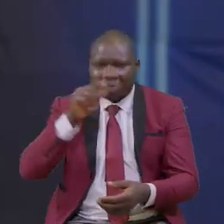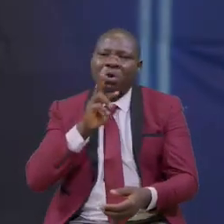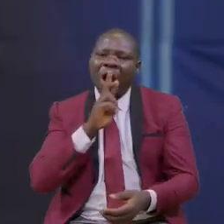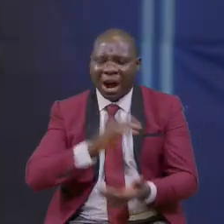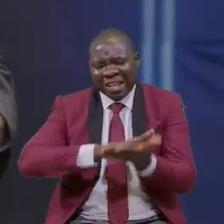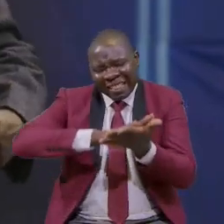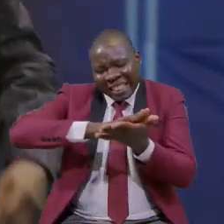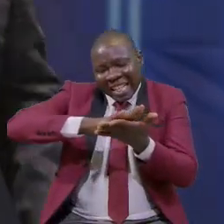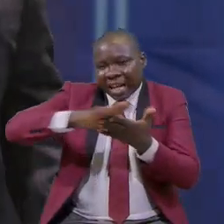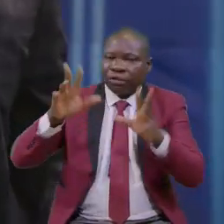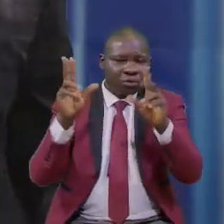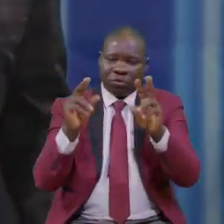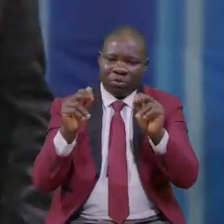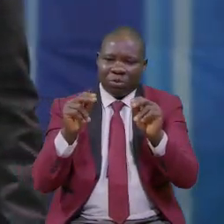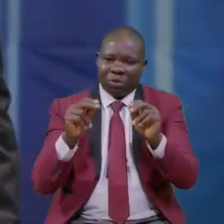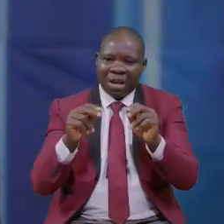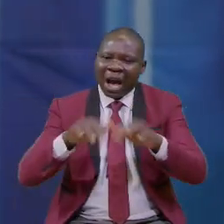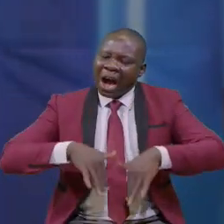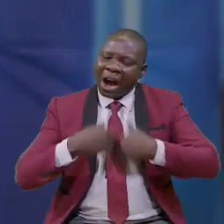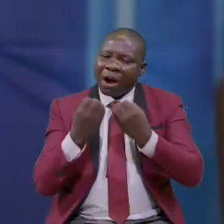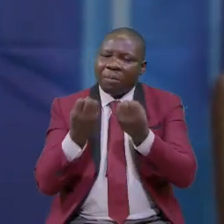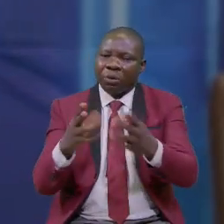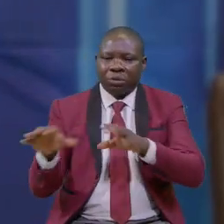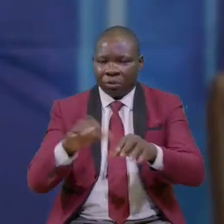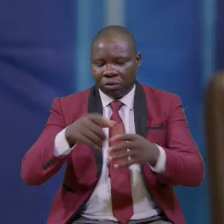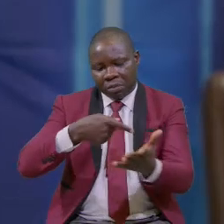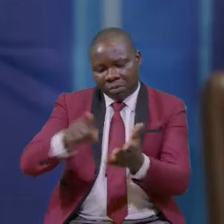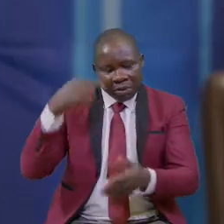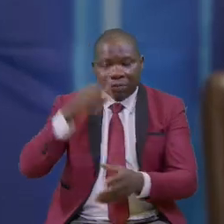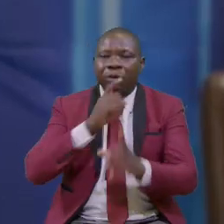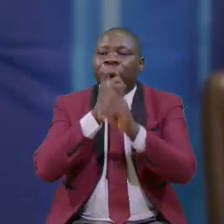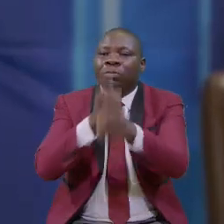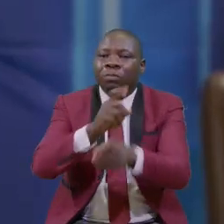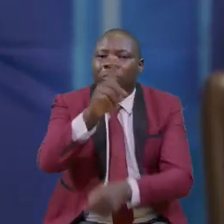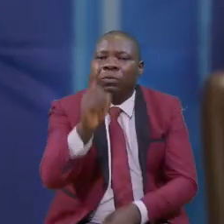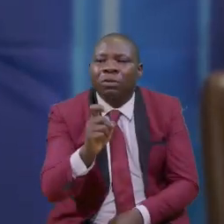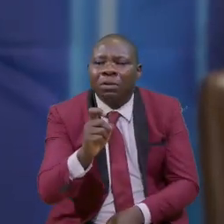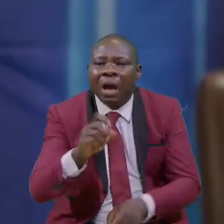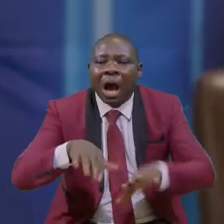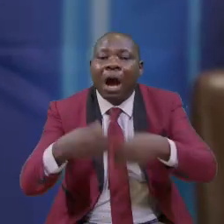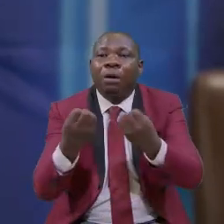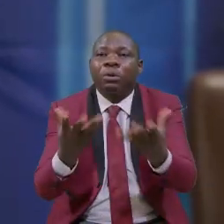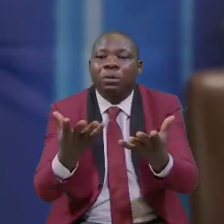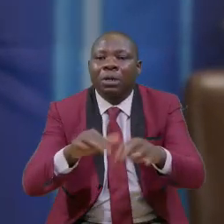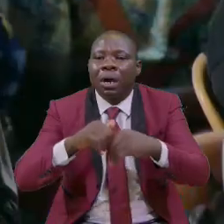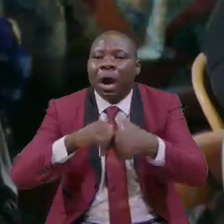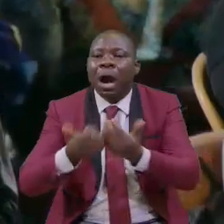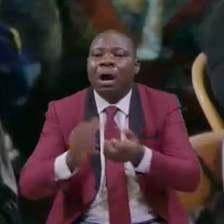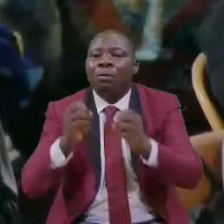How much do you pay for a gift? Tell me. How much do you pay for a